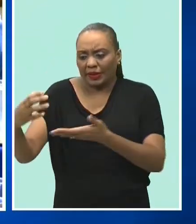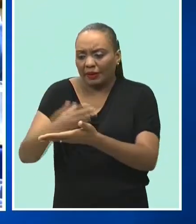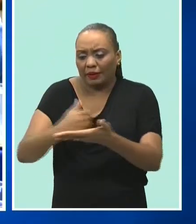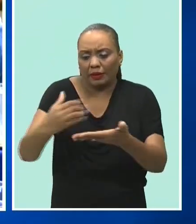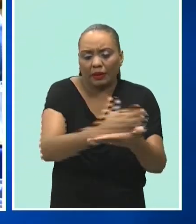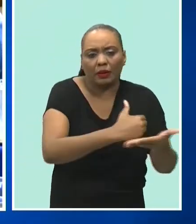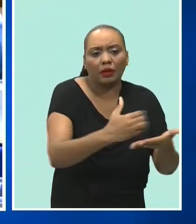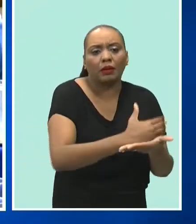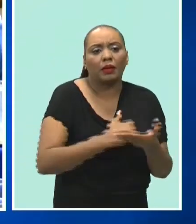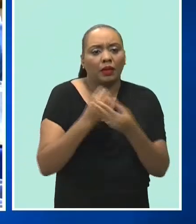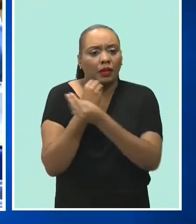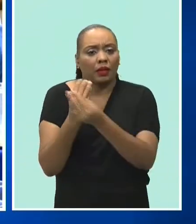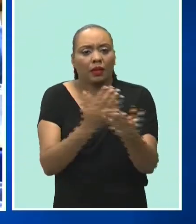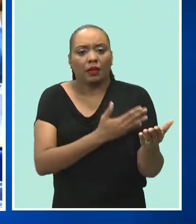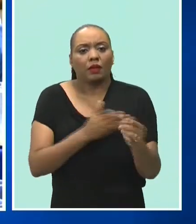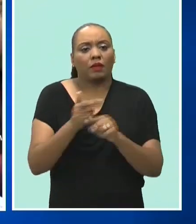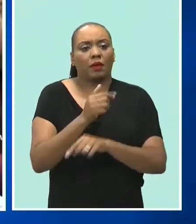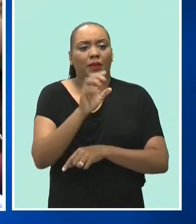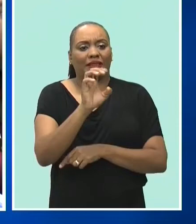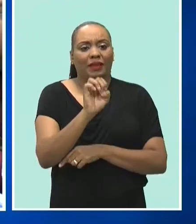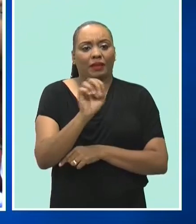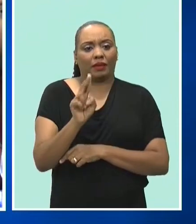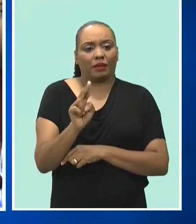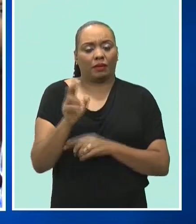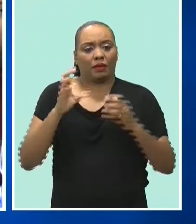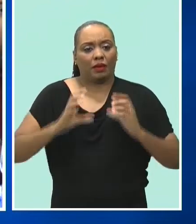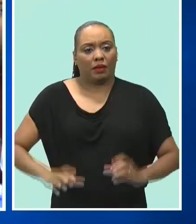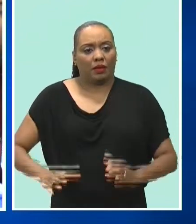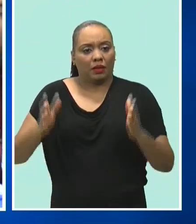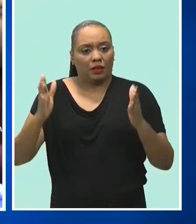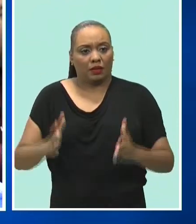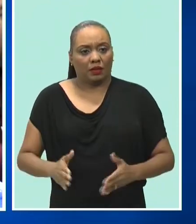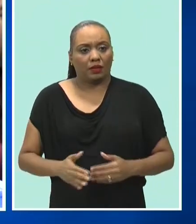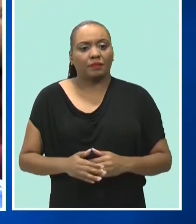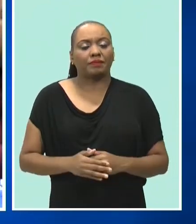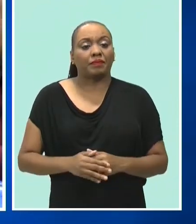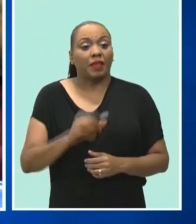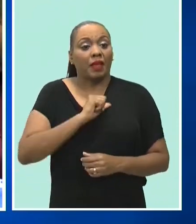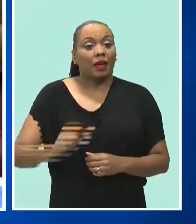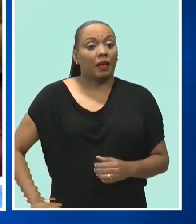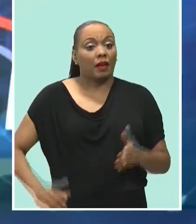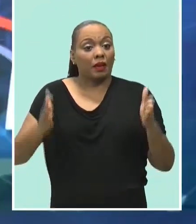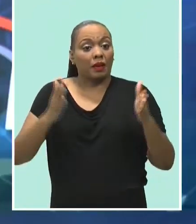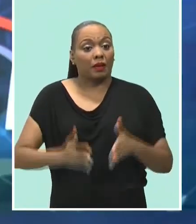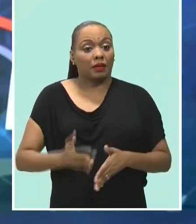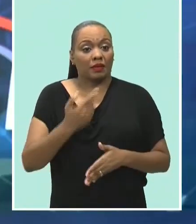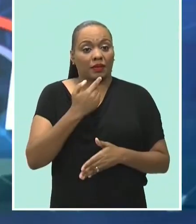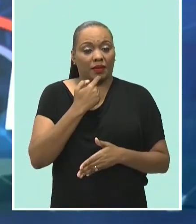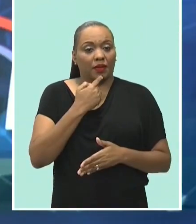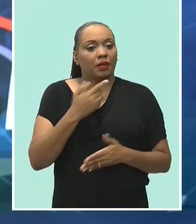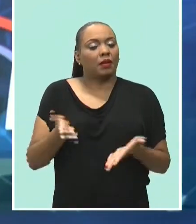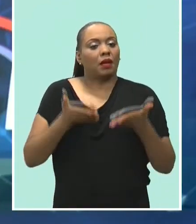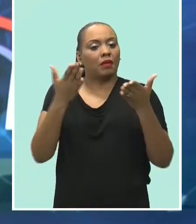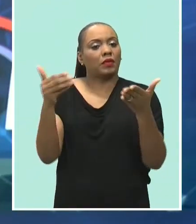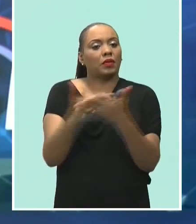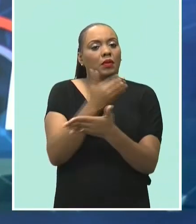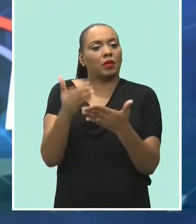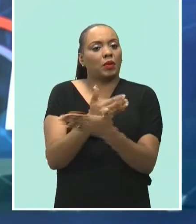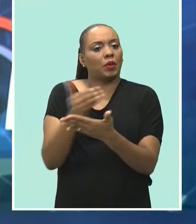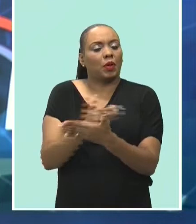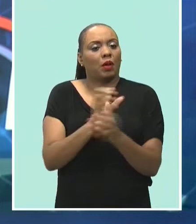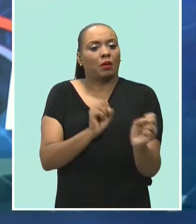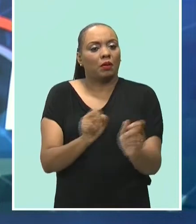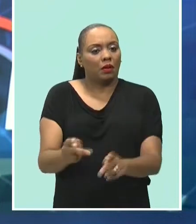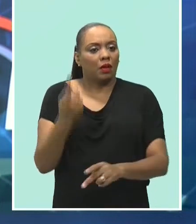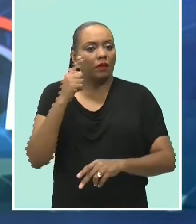data of EU citizens. EU Ambassador Daniela Tramashere says the global data protection trend offers new opportunities